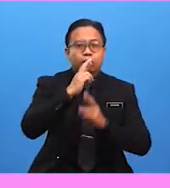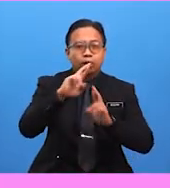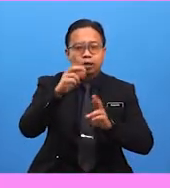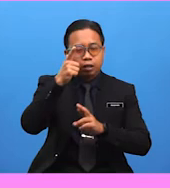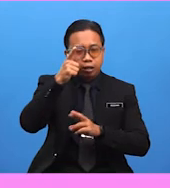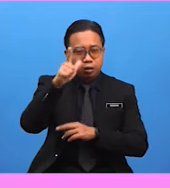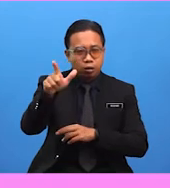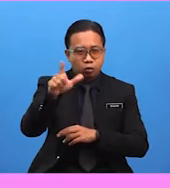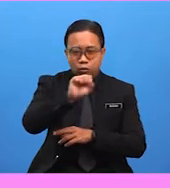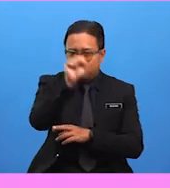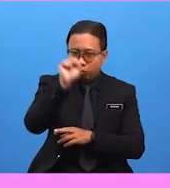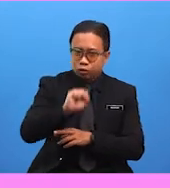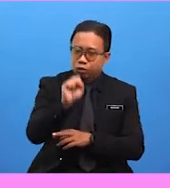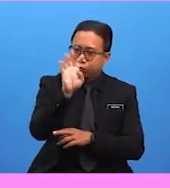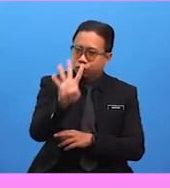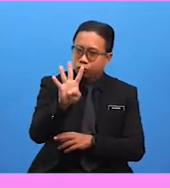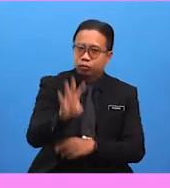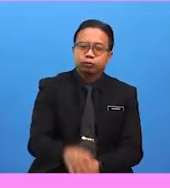at question 4.